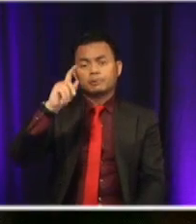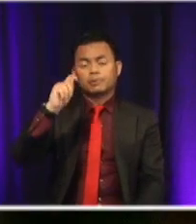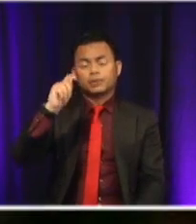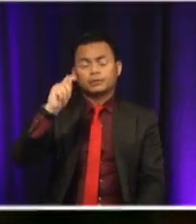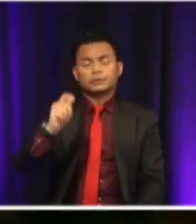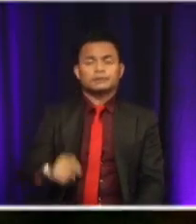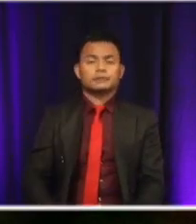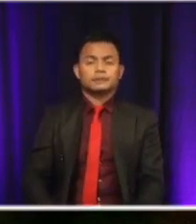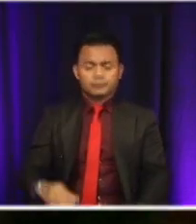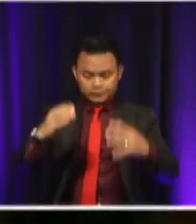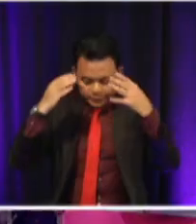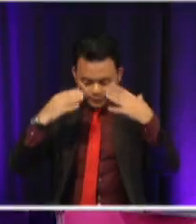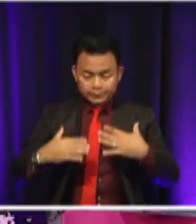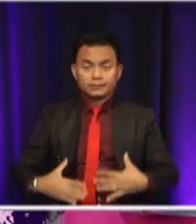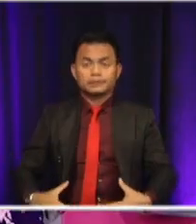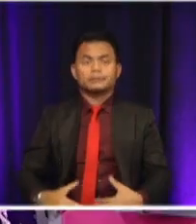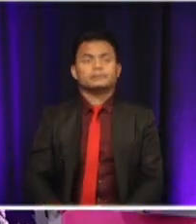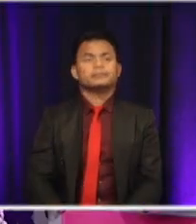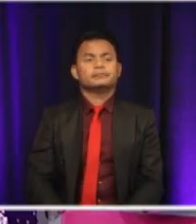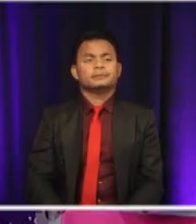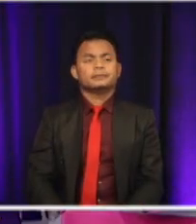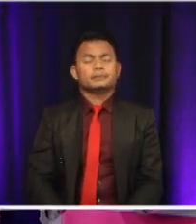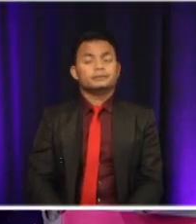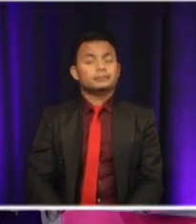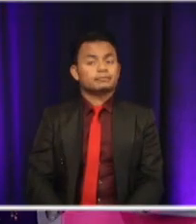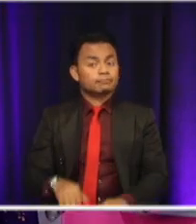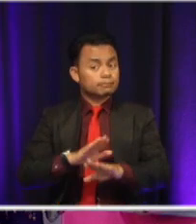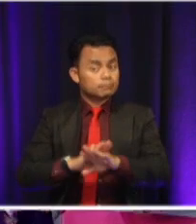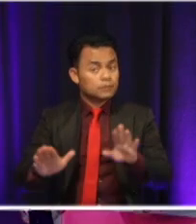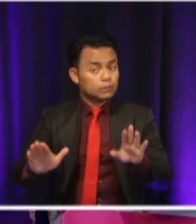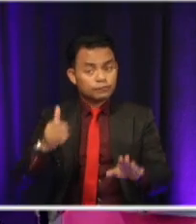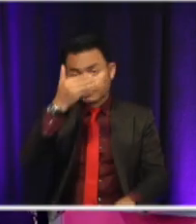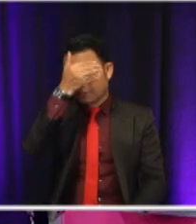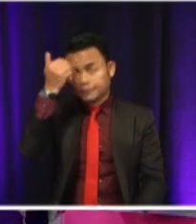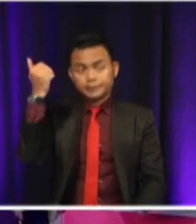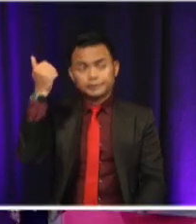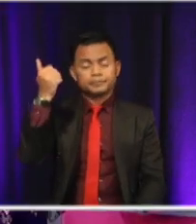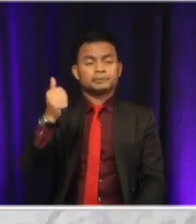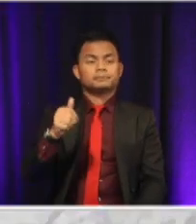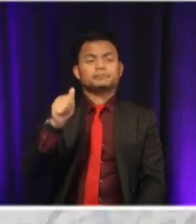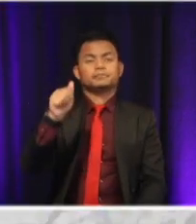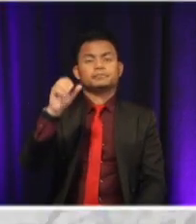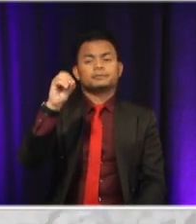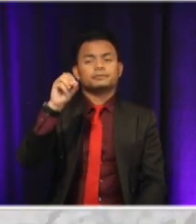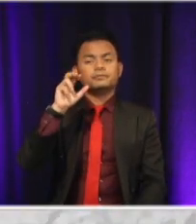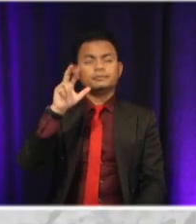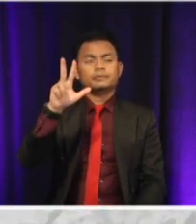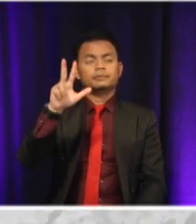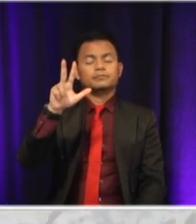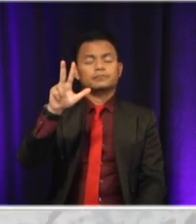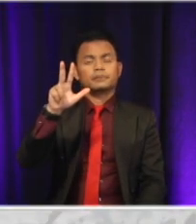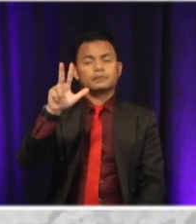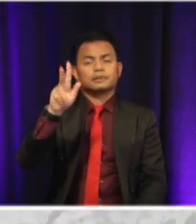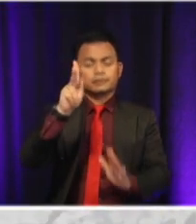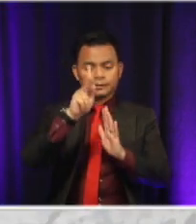and 2. Also, don't forget the AO3, which is the use of